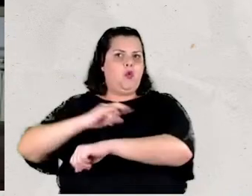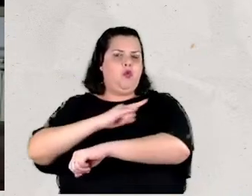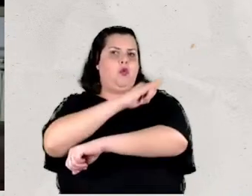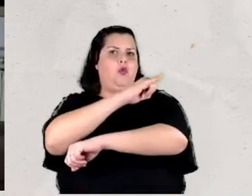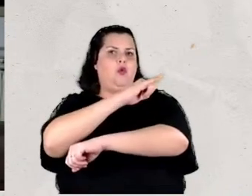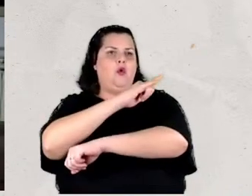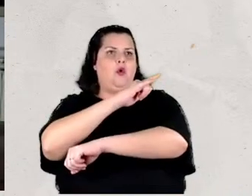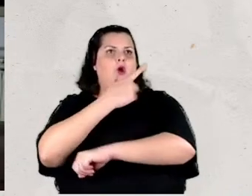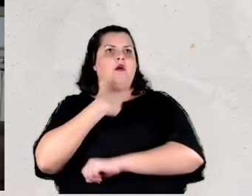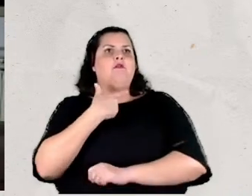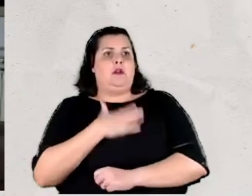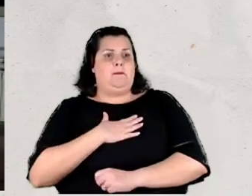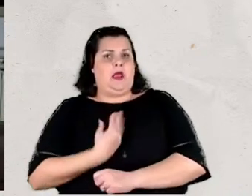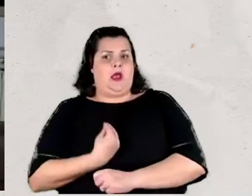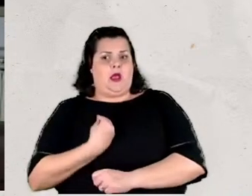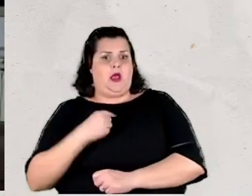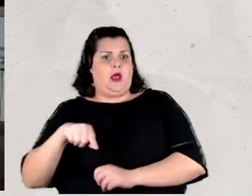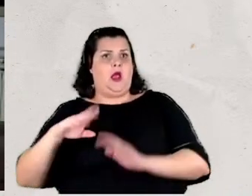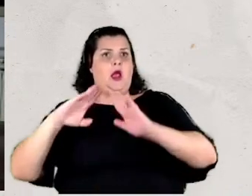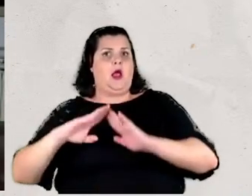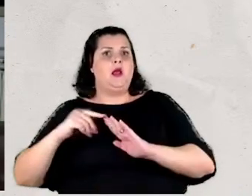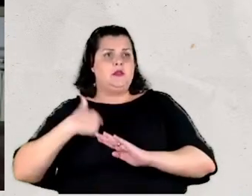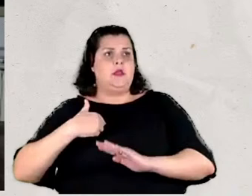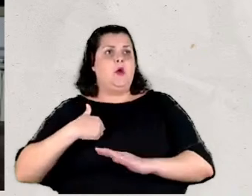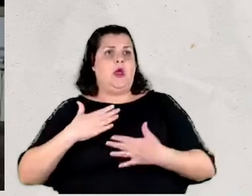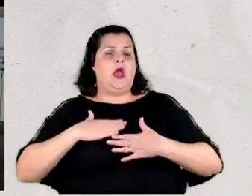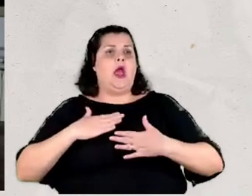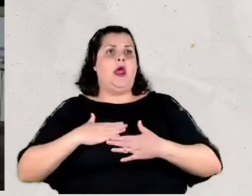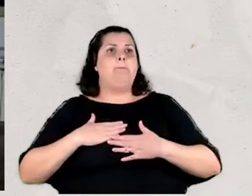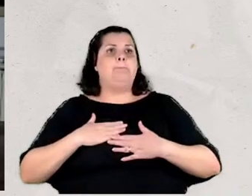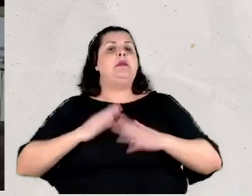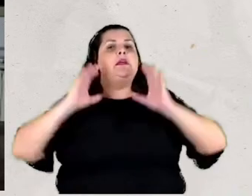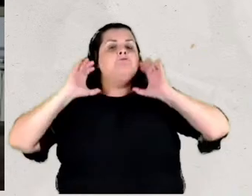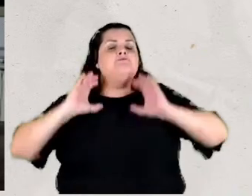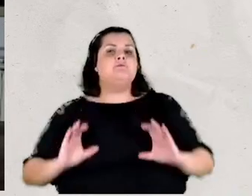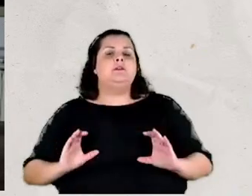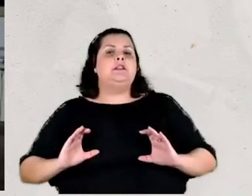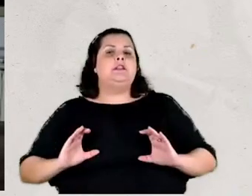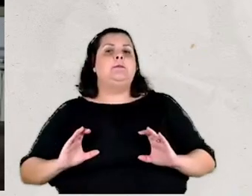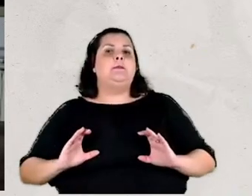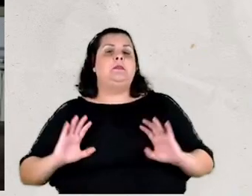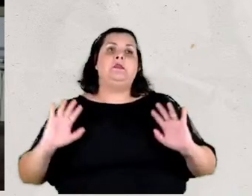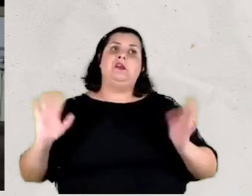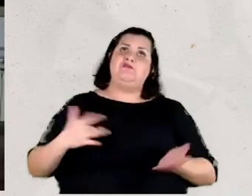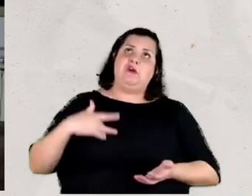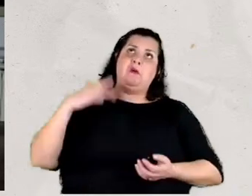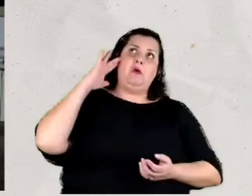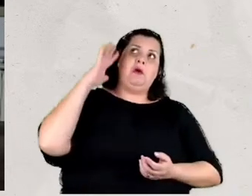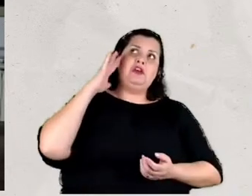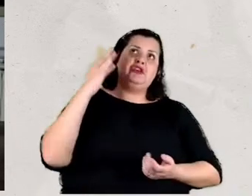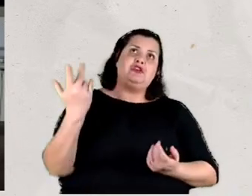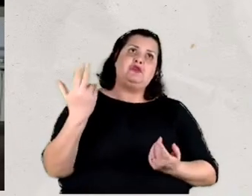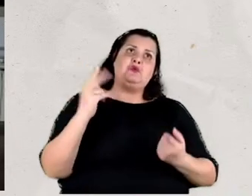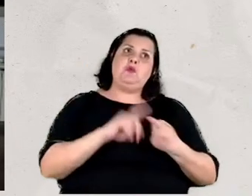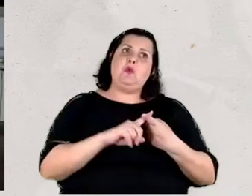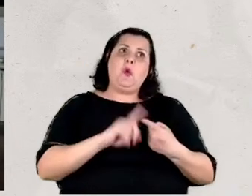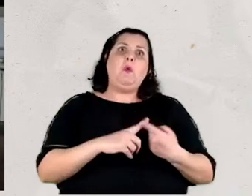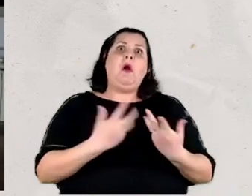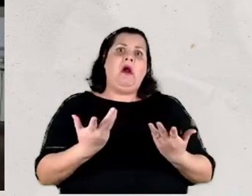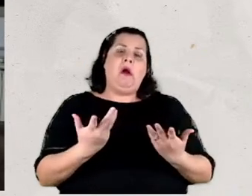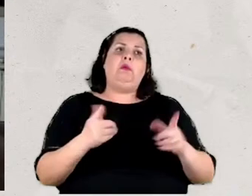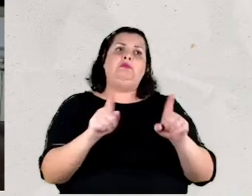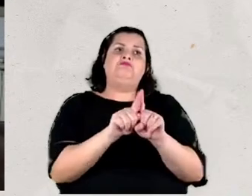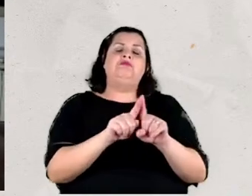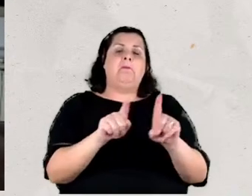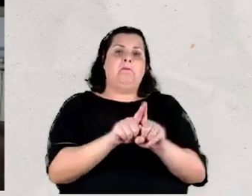Palestinian state, I imagine, will function in the same way, but there certainly will not be what the